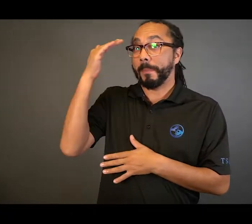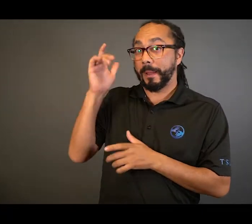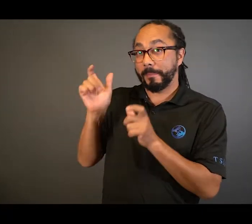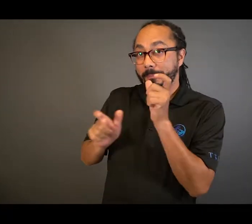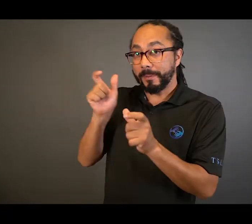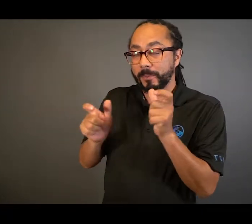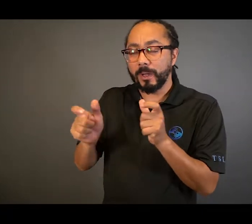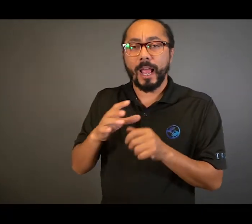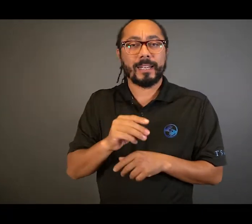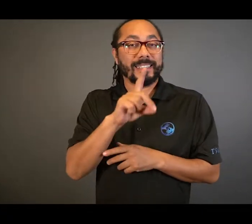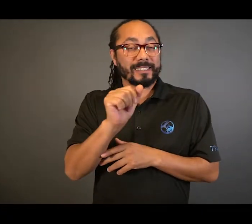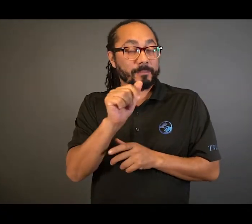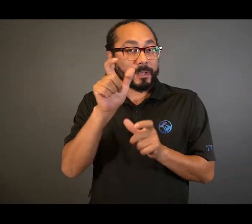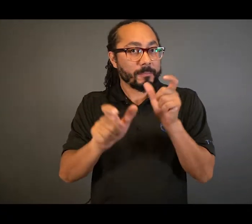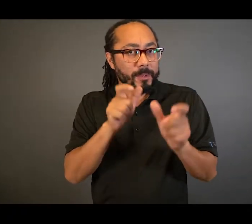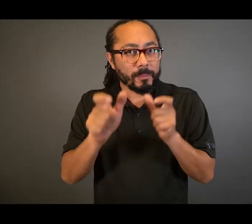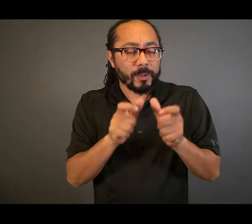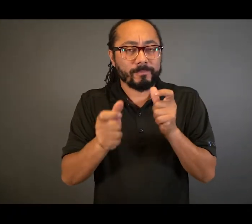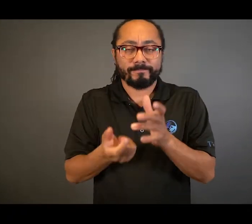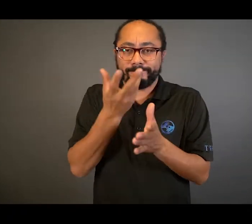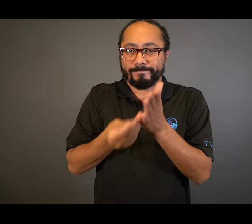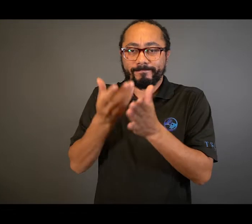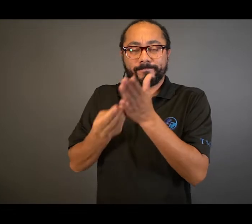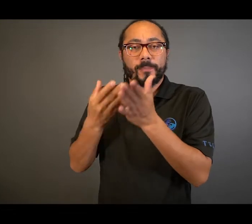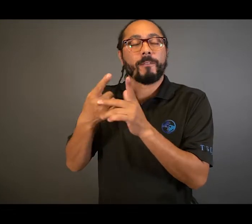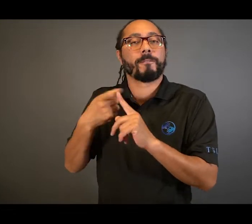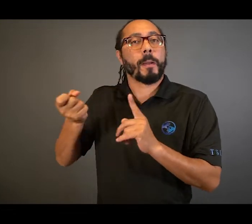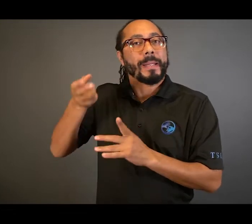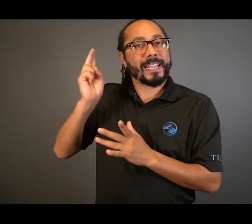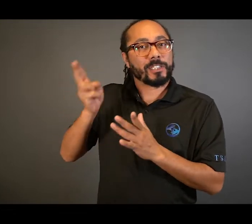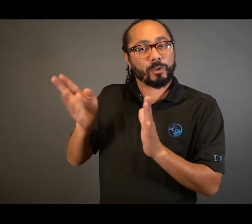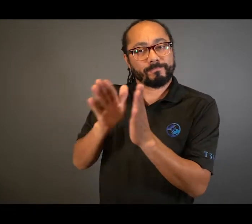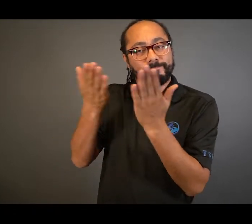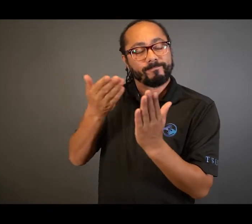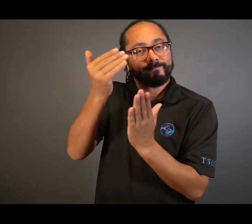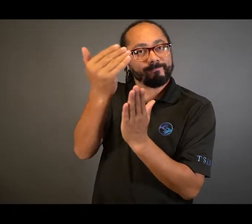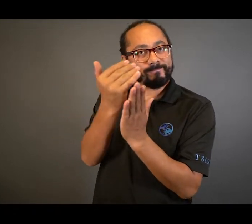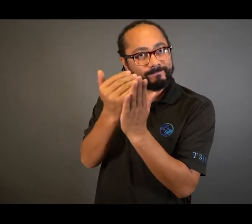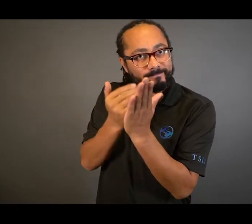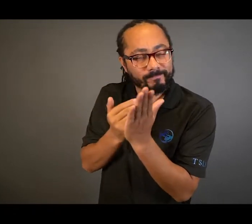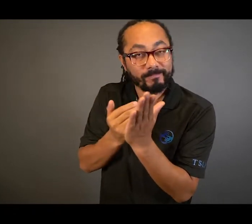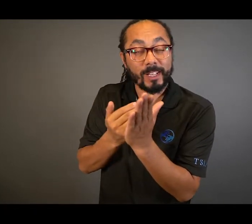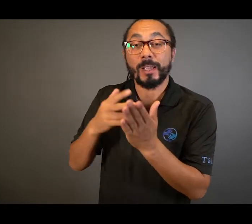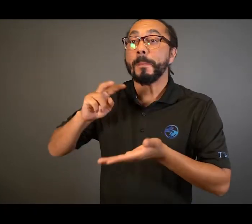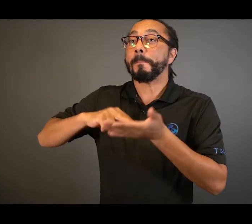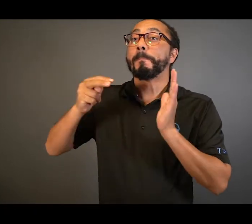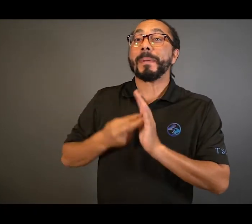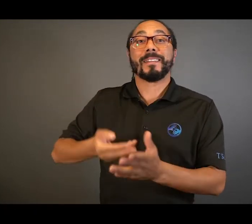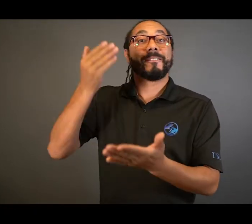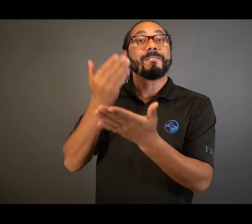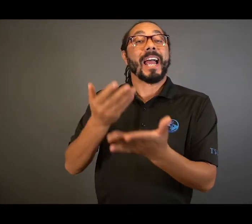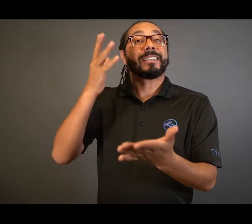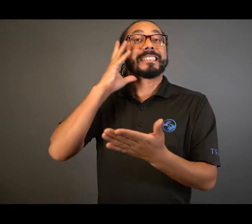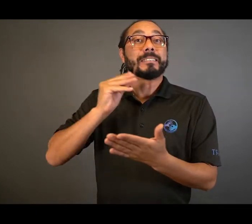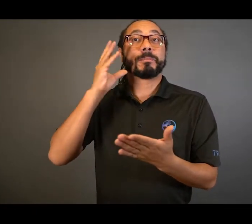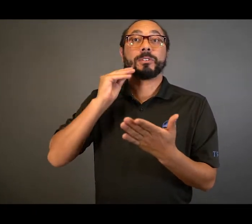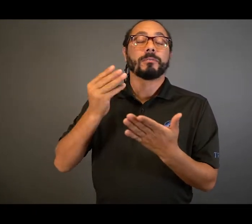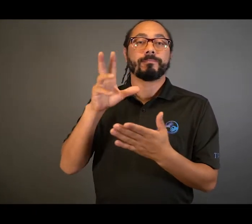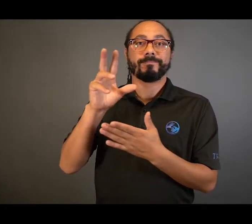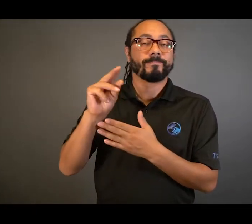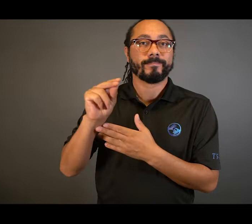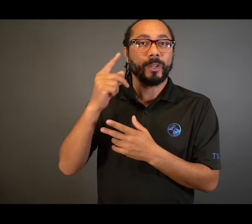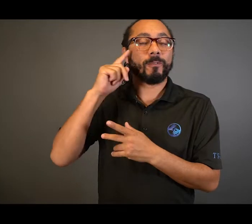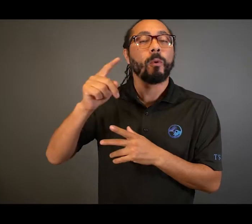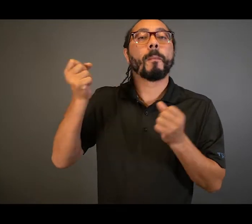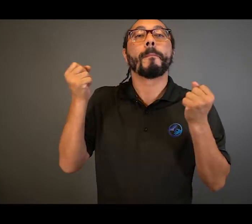agency of Black people and the absence of disability in historical records does not reflect the factual